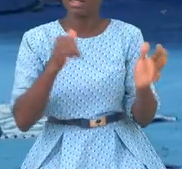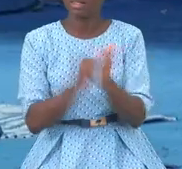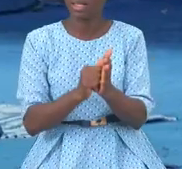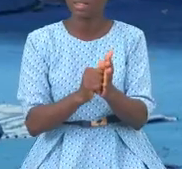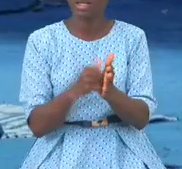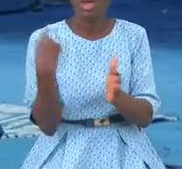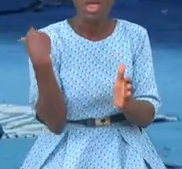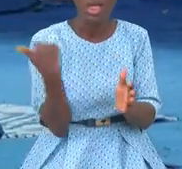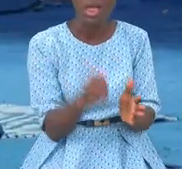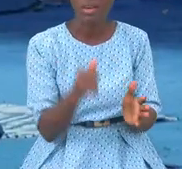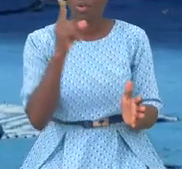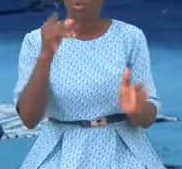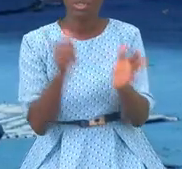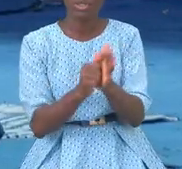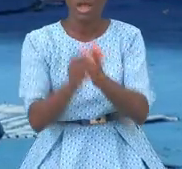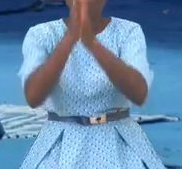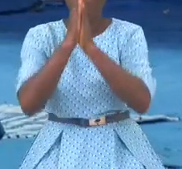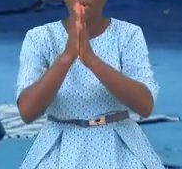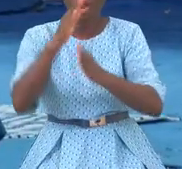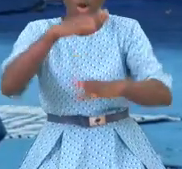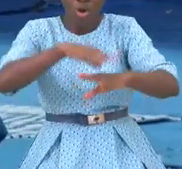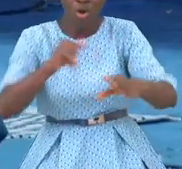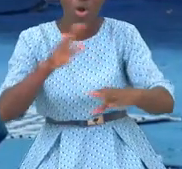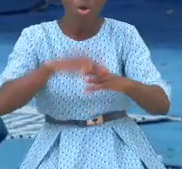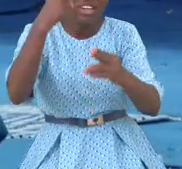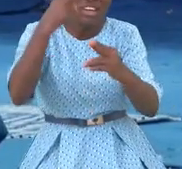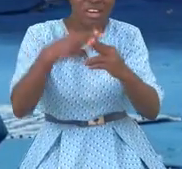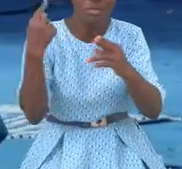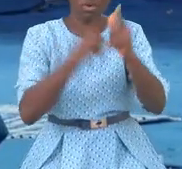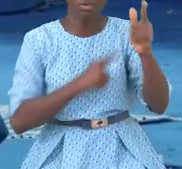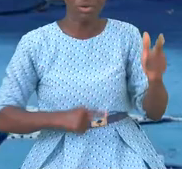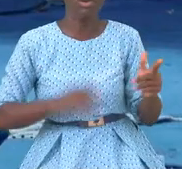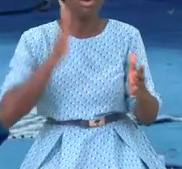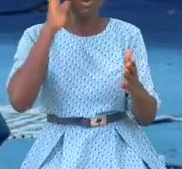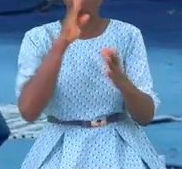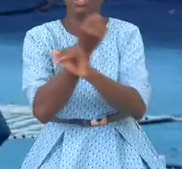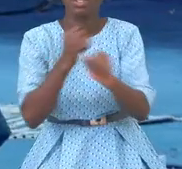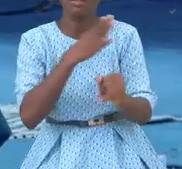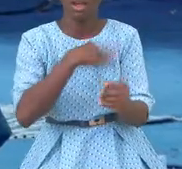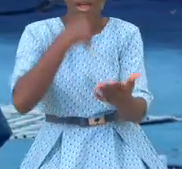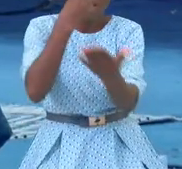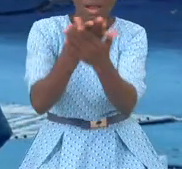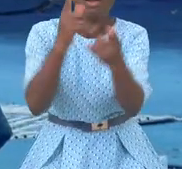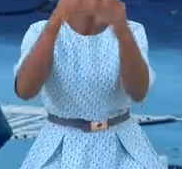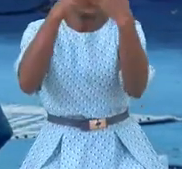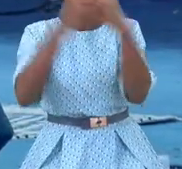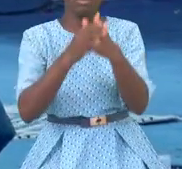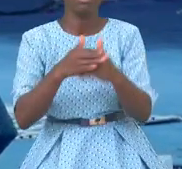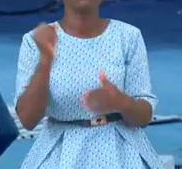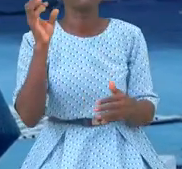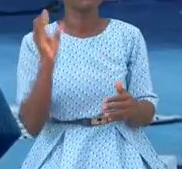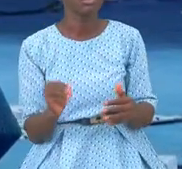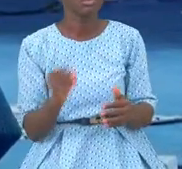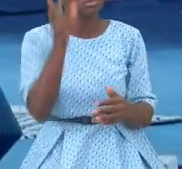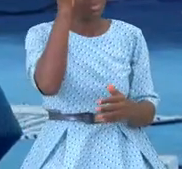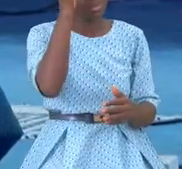of life. He'll get to heaven. And so Satan says, where I cannot get to, look at